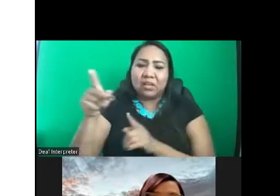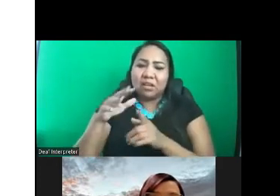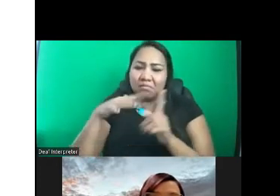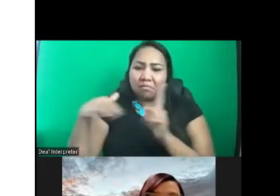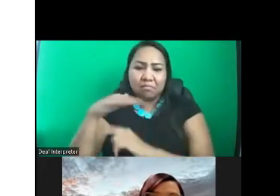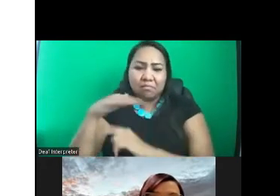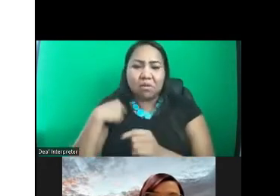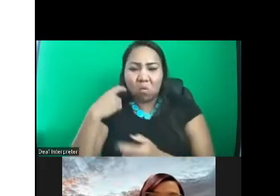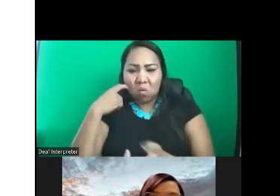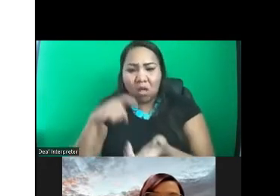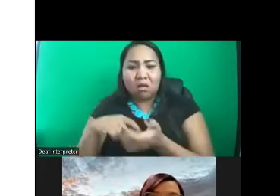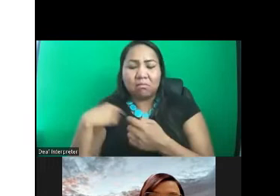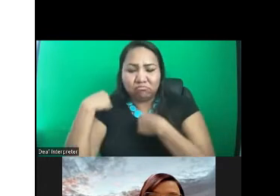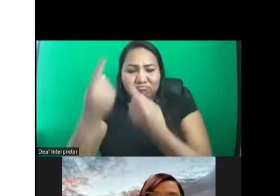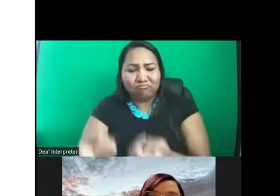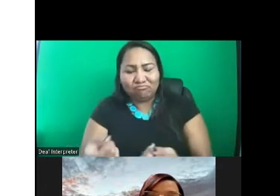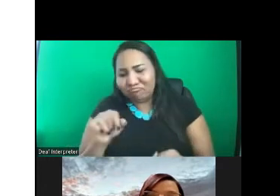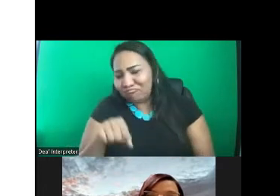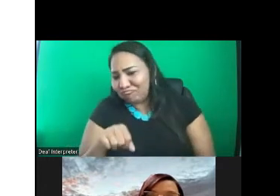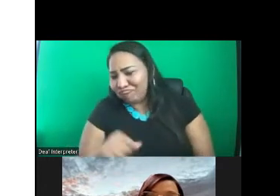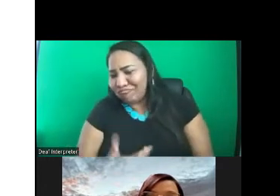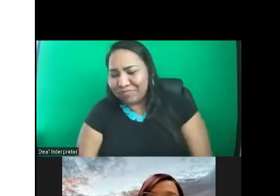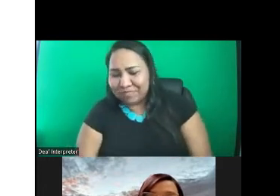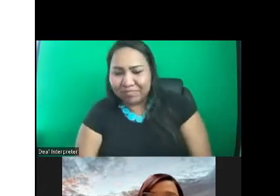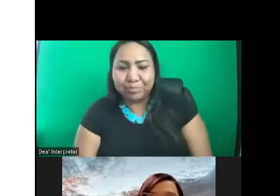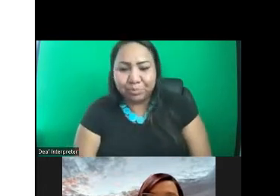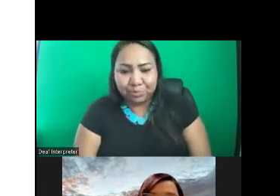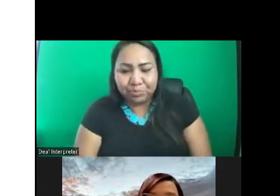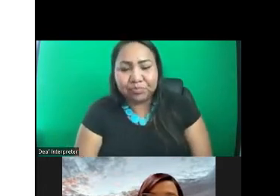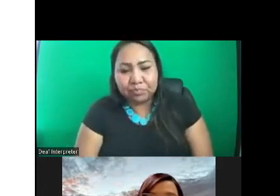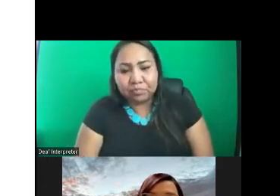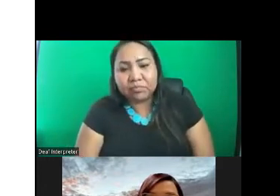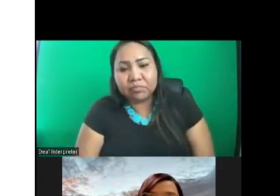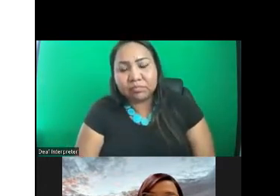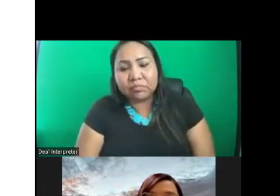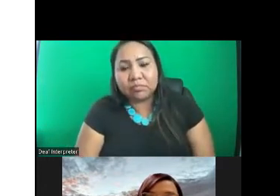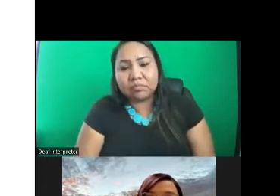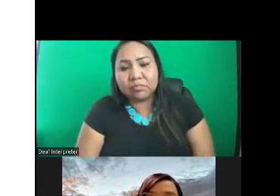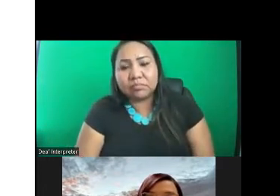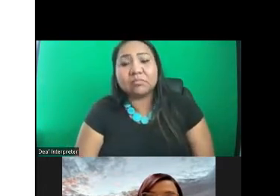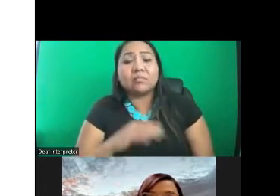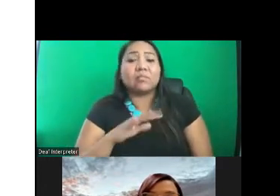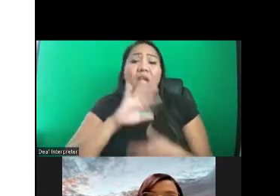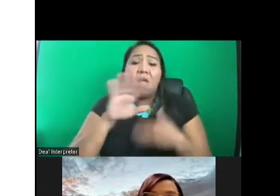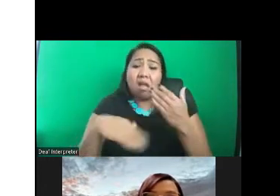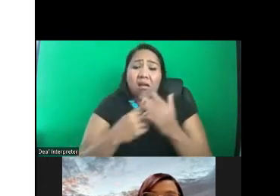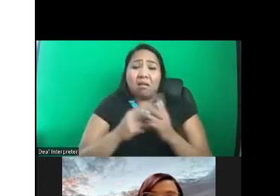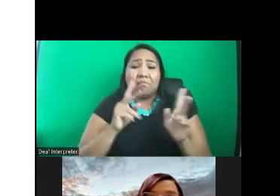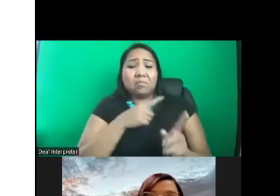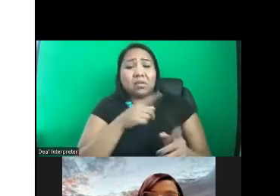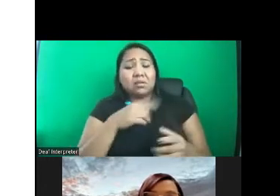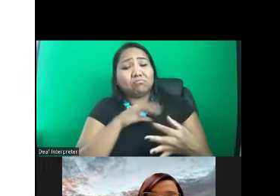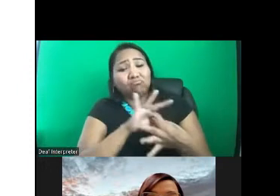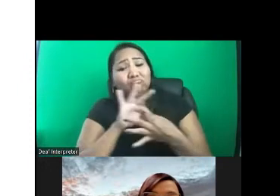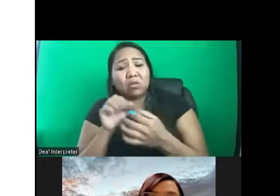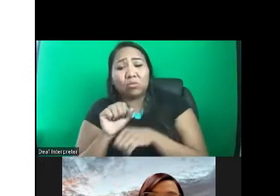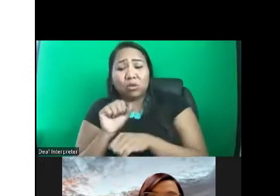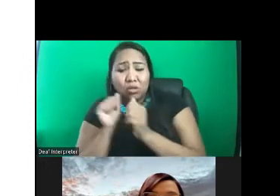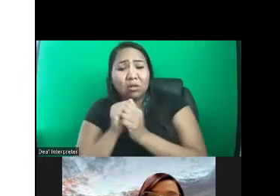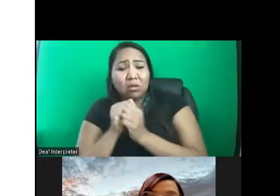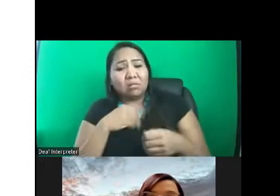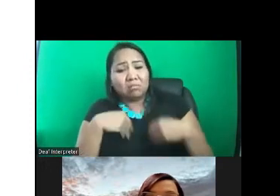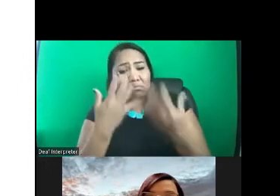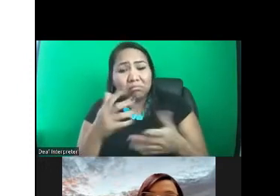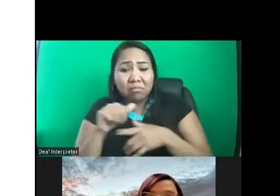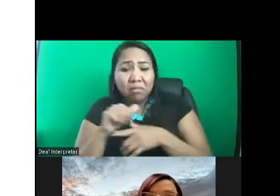Hopi, is that all of the people that I have networked with who provide some of the training classes to our IPHW